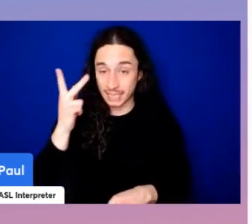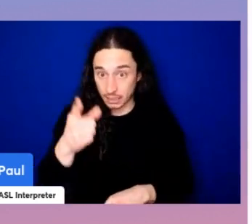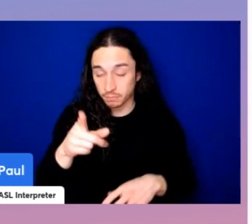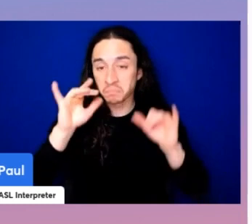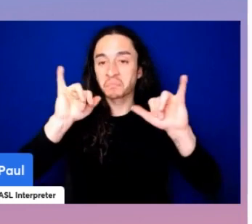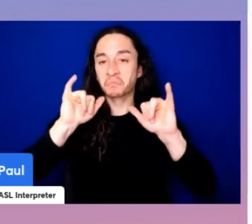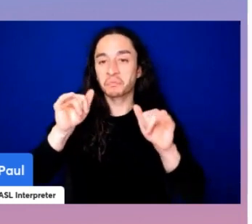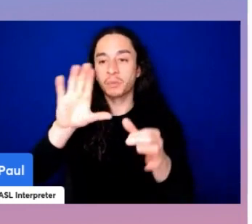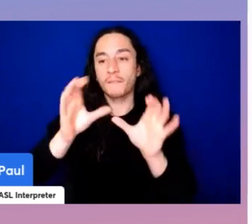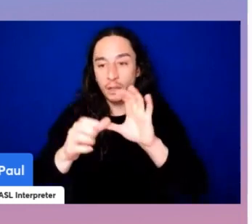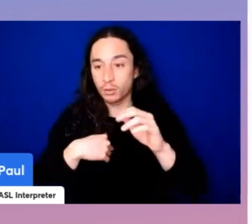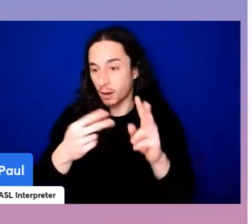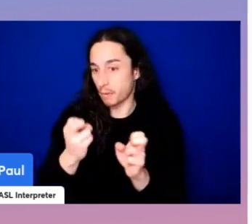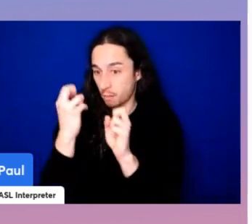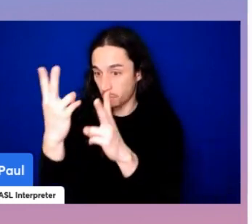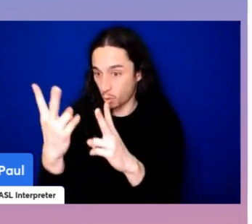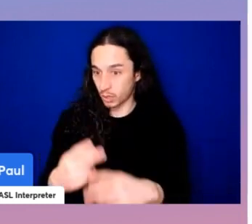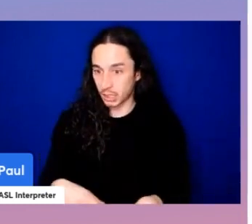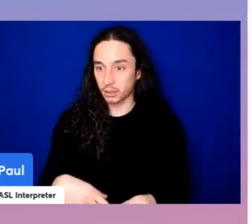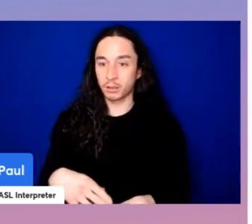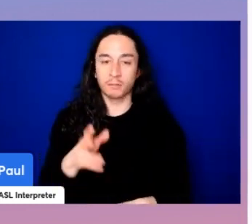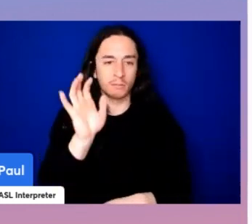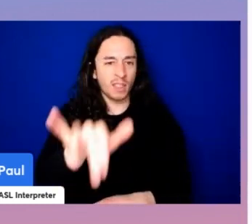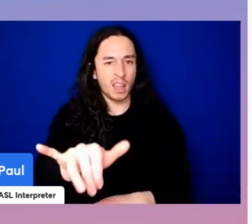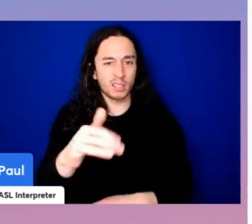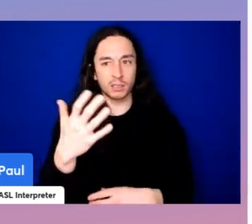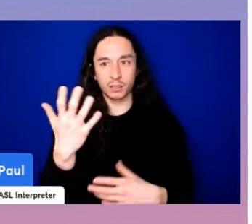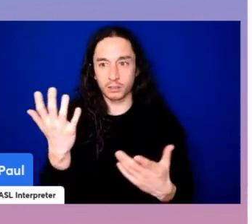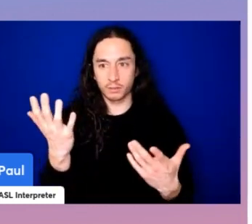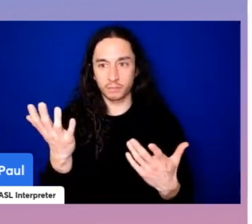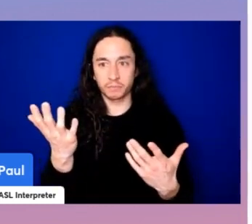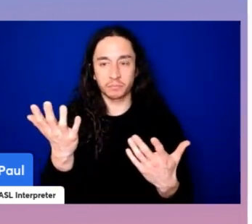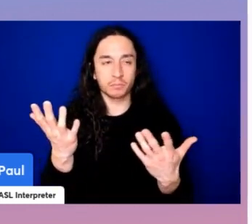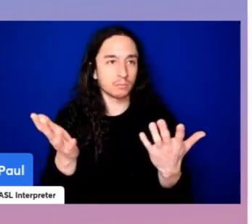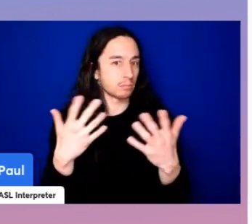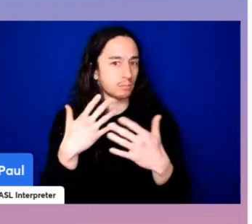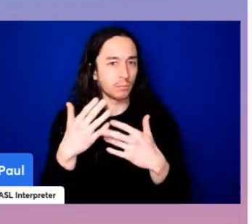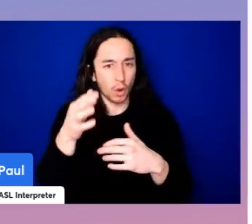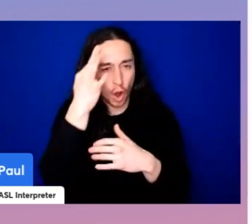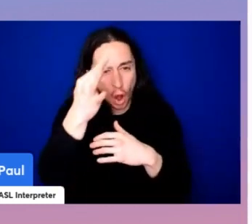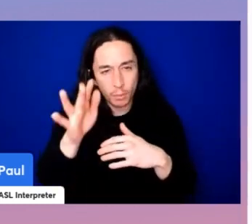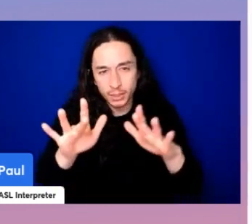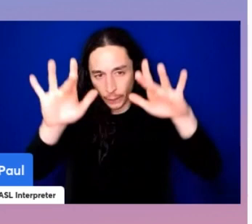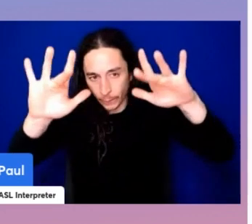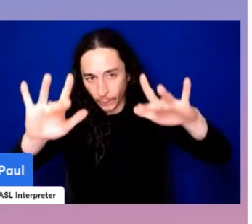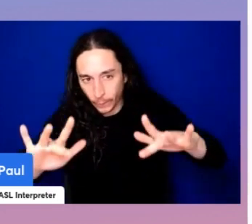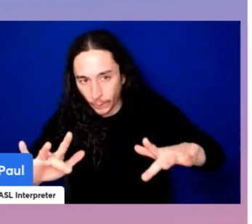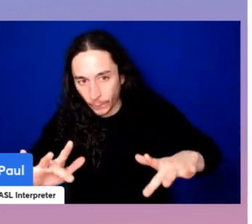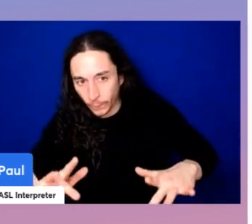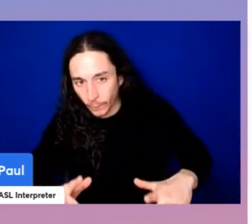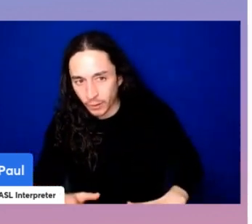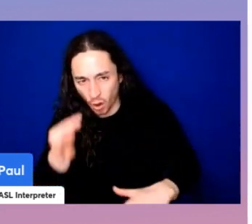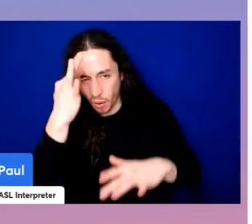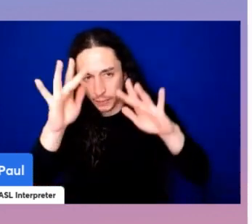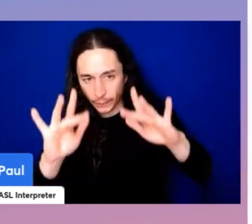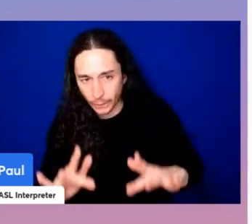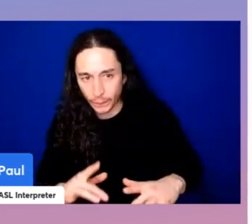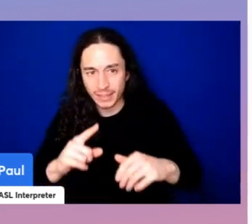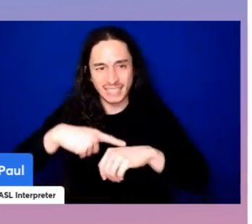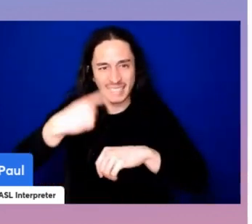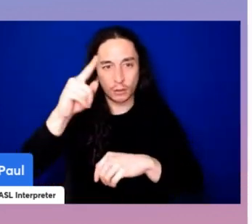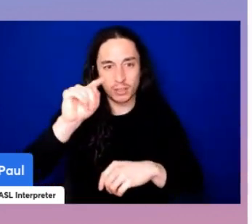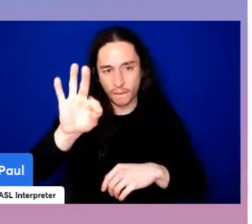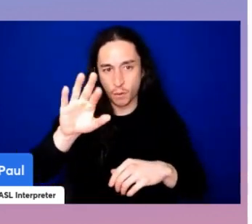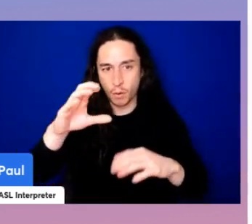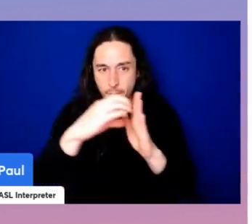that I'm uploading is just a almost empty main.tf, a single Terraform block, and that's